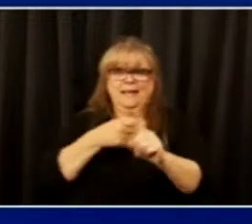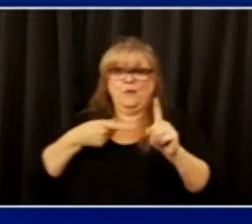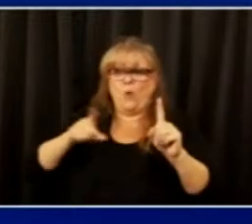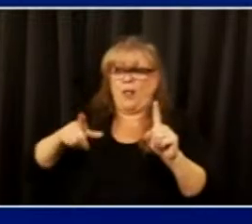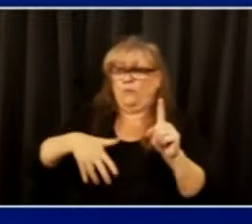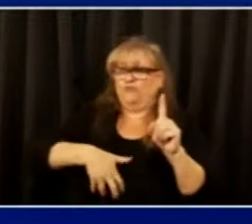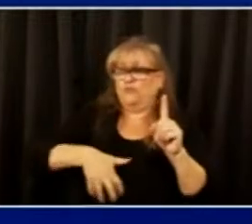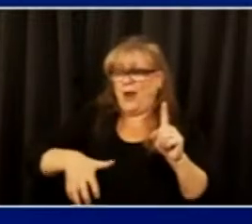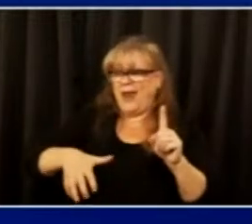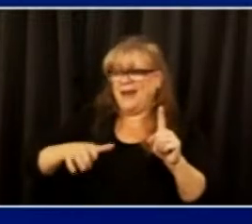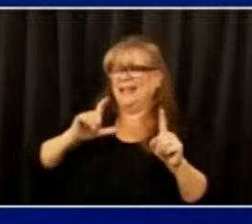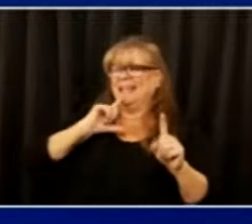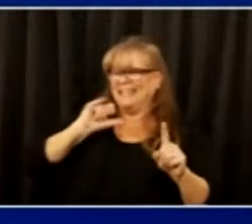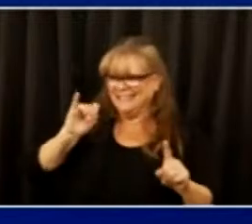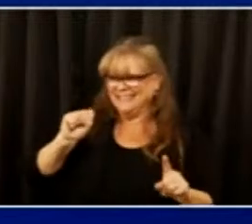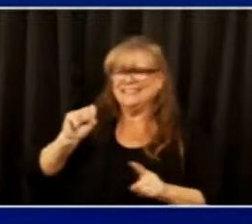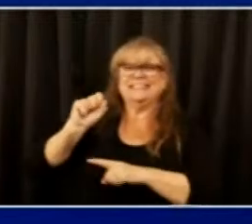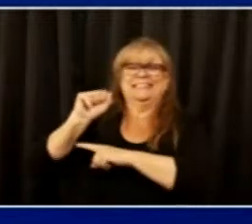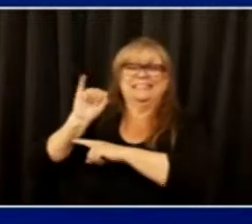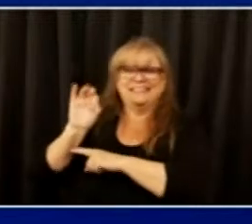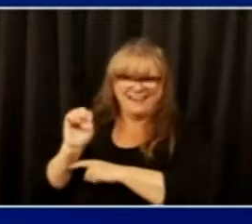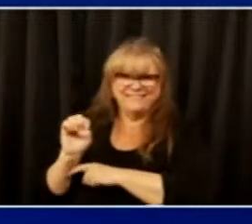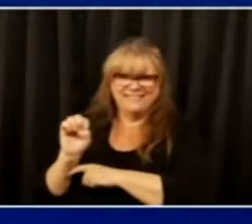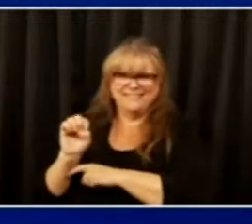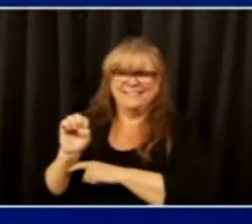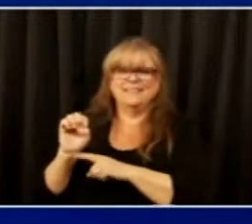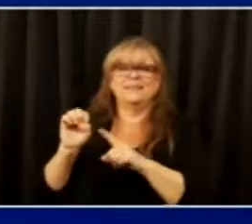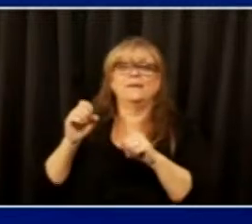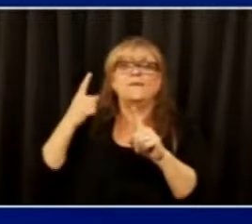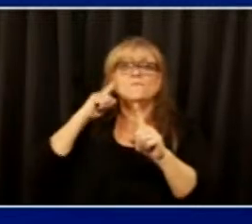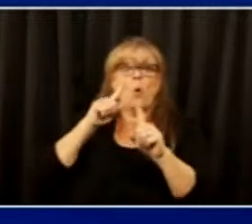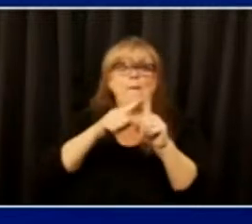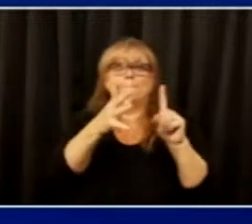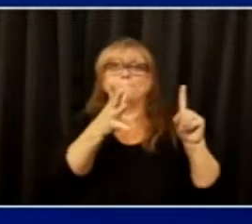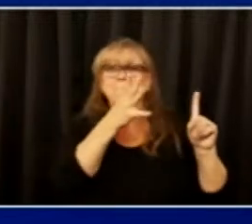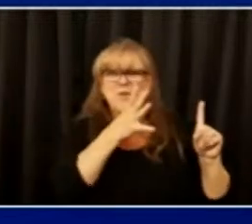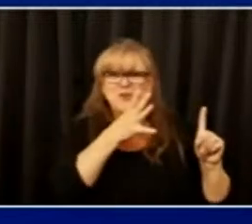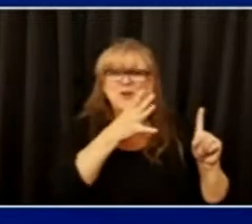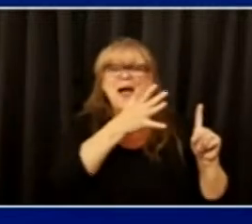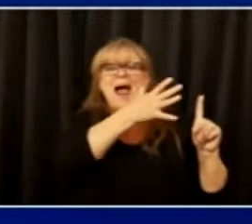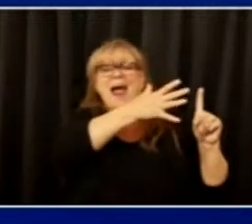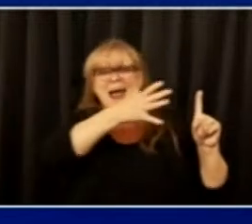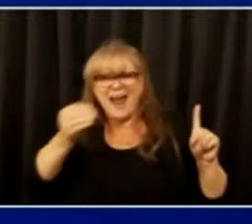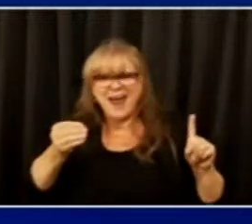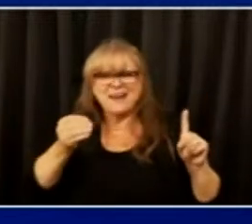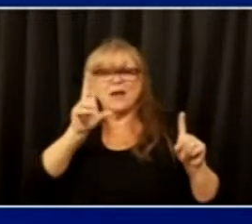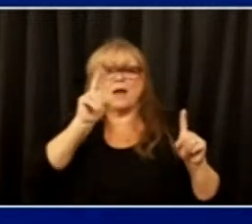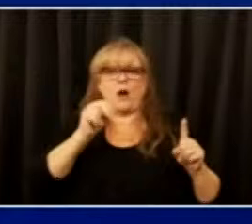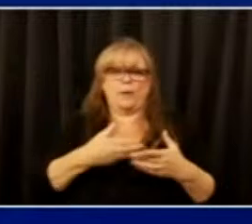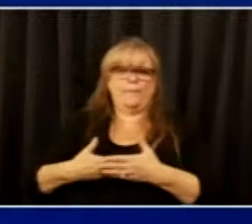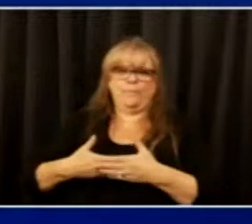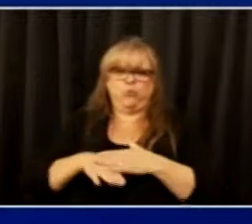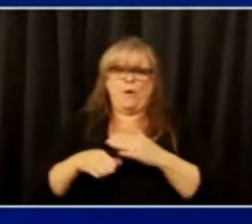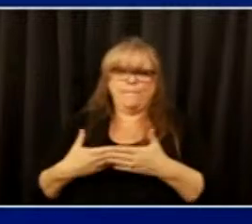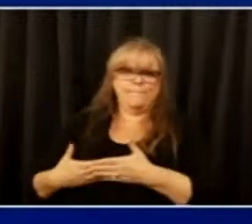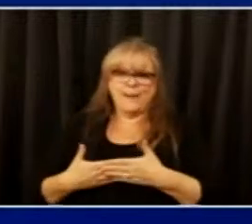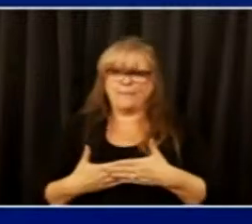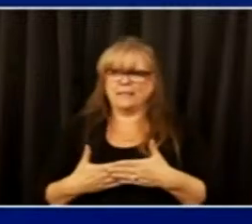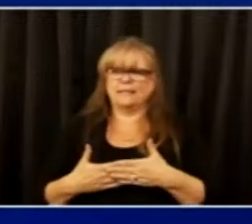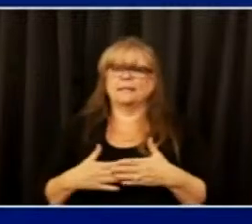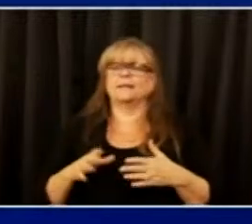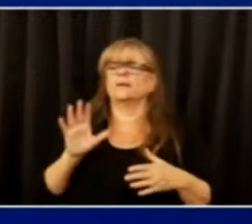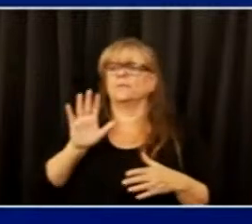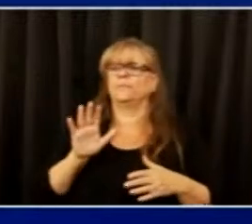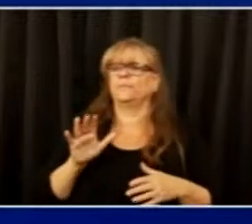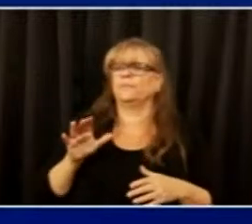both to the woman and to the baby as well. So I also want to iterate that the Advisory Committee on